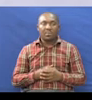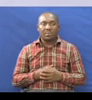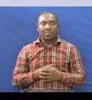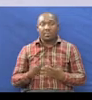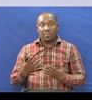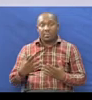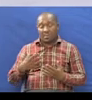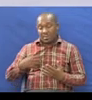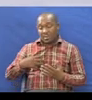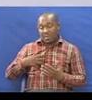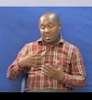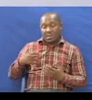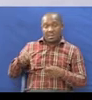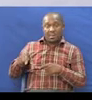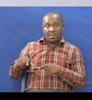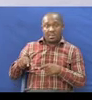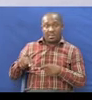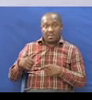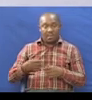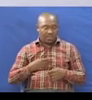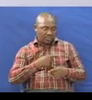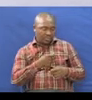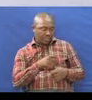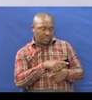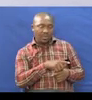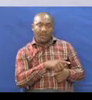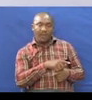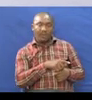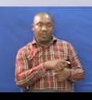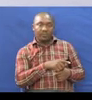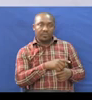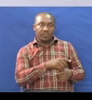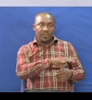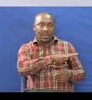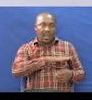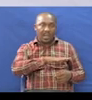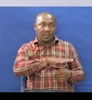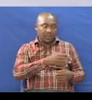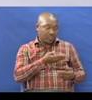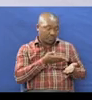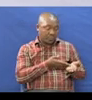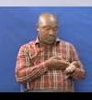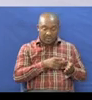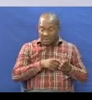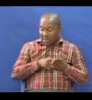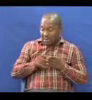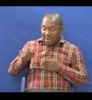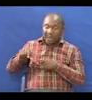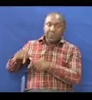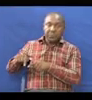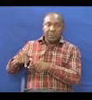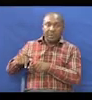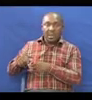Landlords rented land to tenants so that they can pay rent